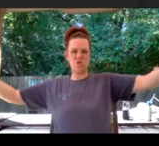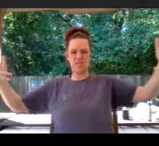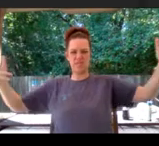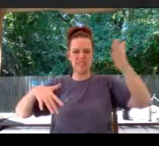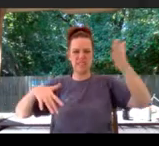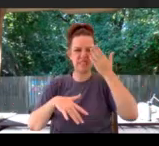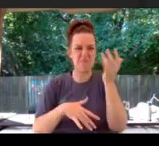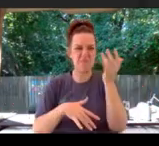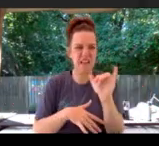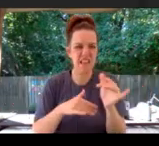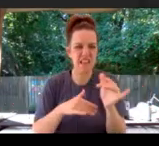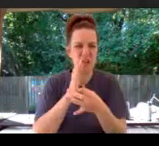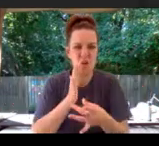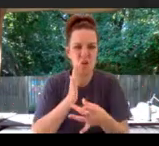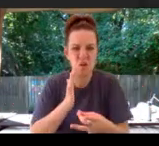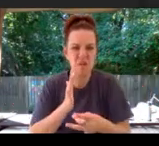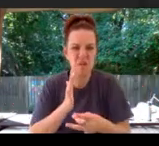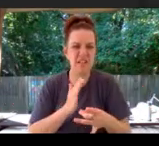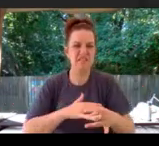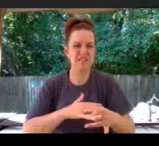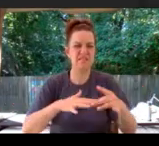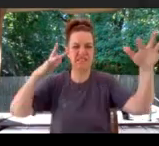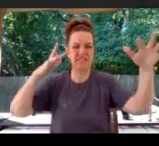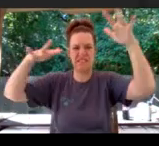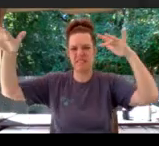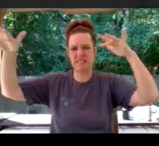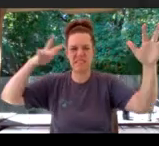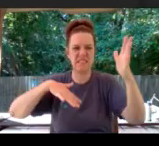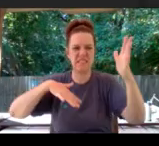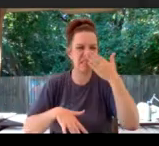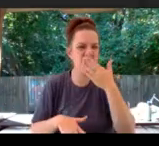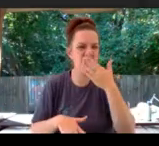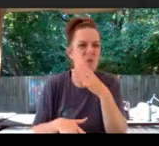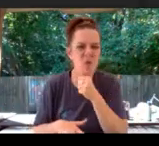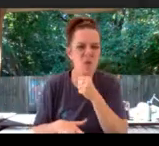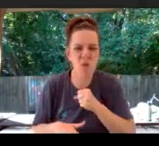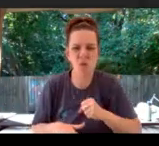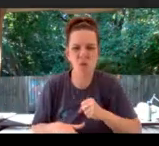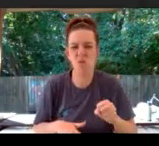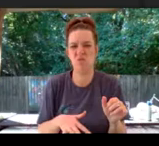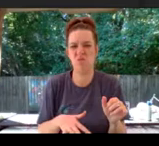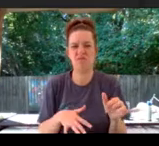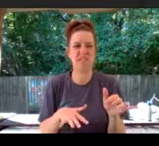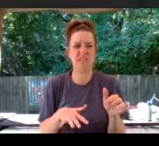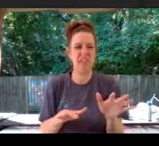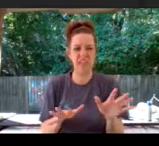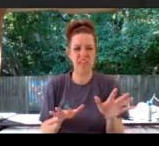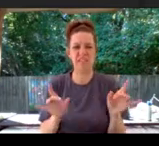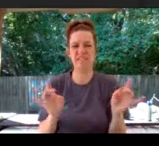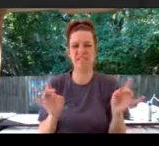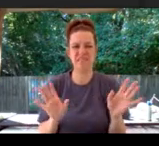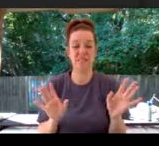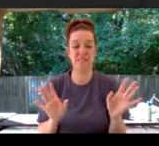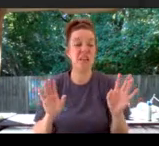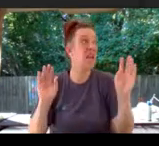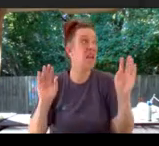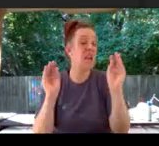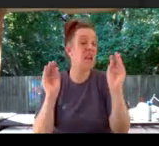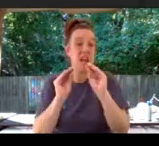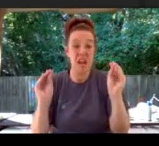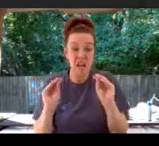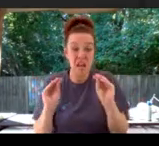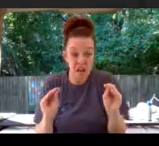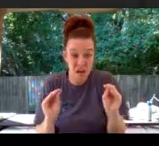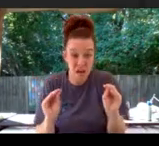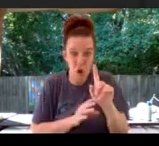oil. The air was old. It hung above them and tasted stale in their mouths. Nobody but